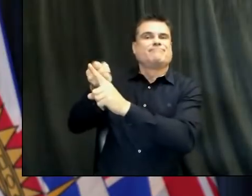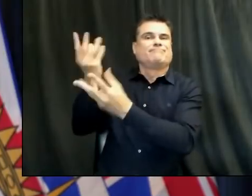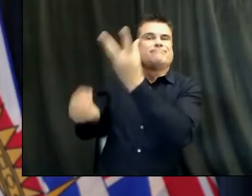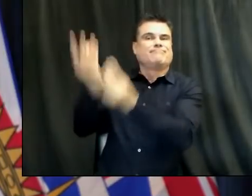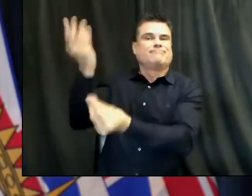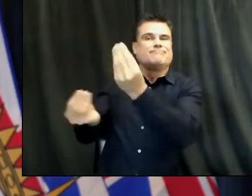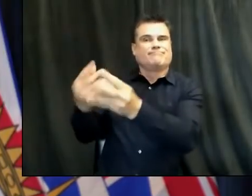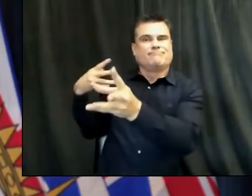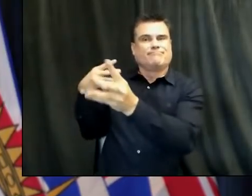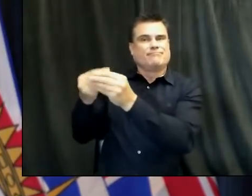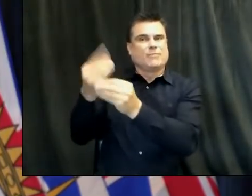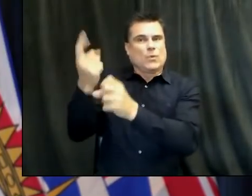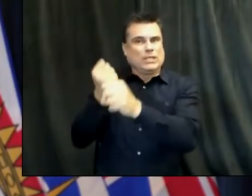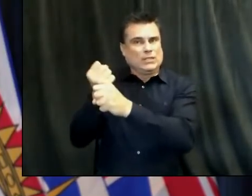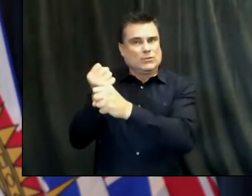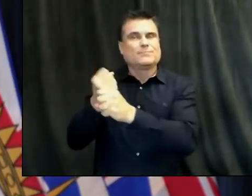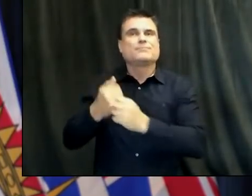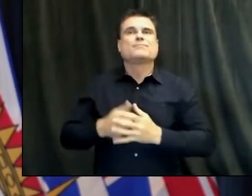We now have